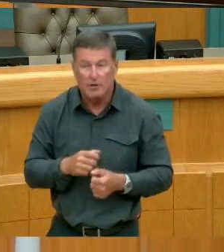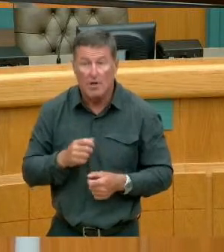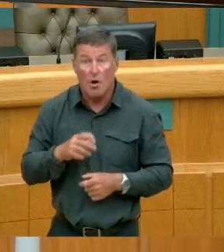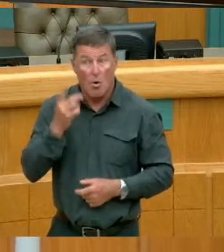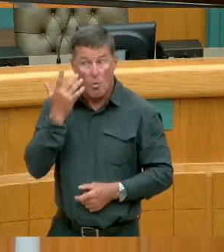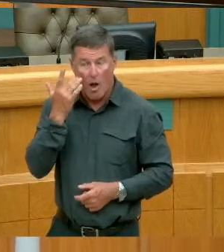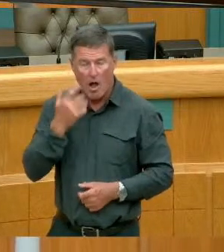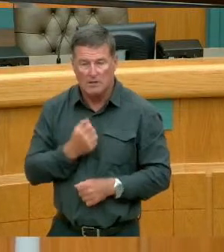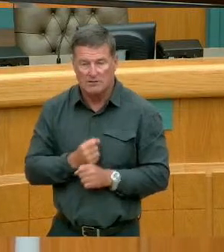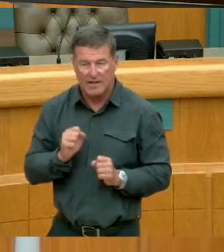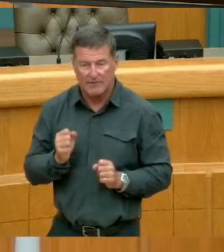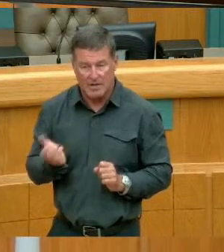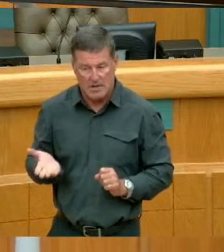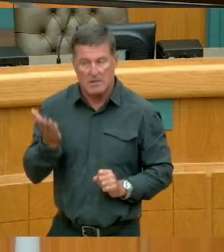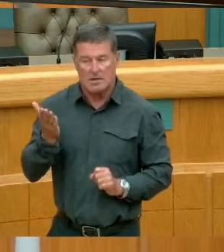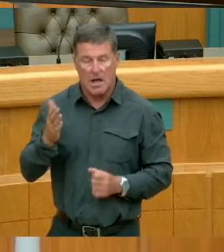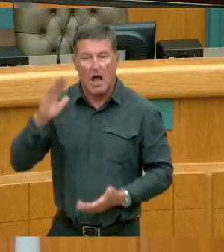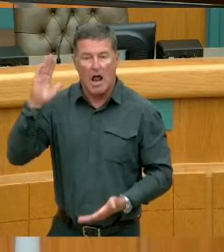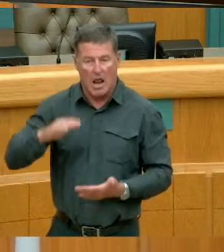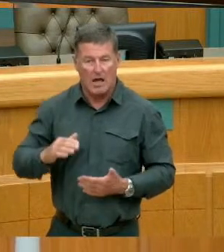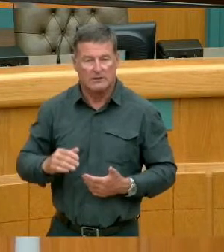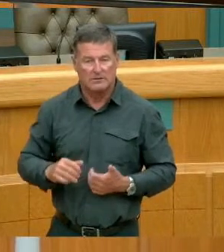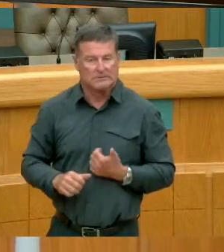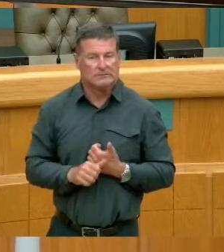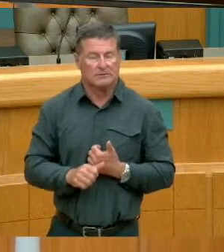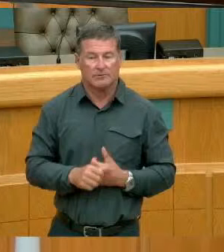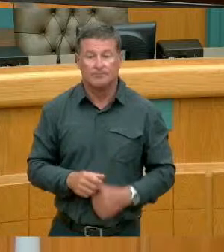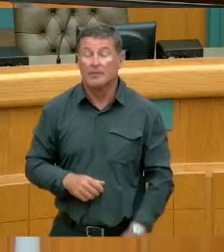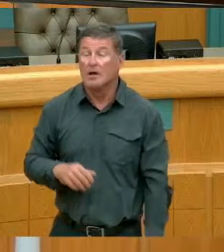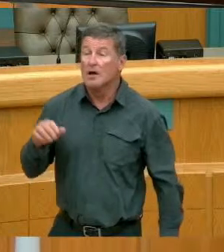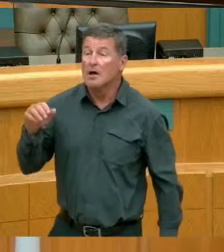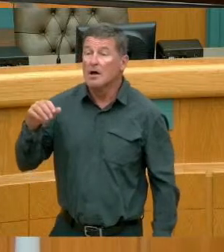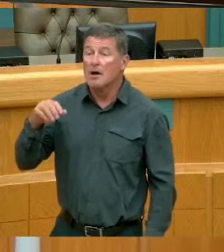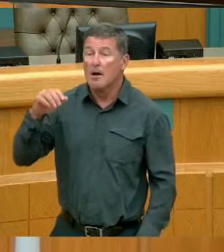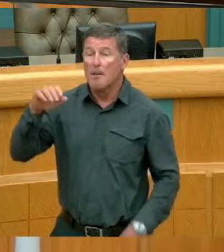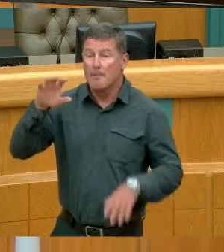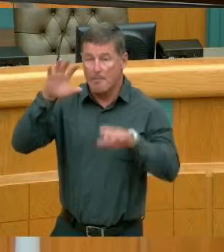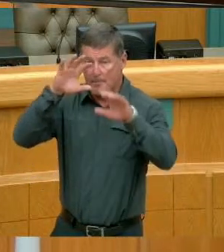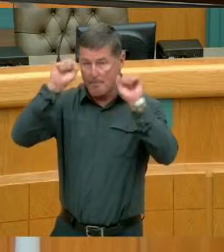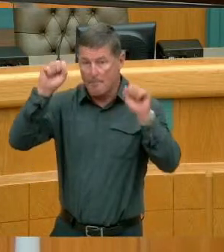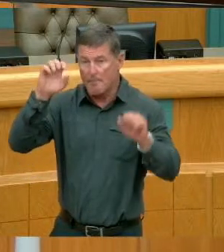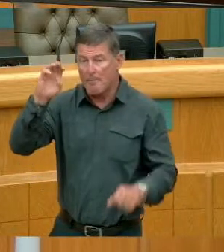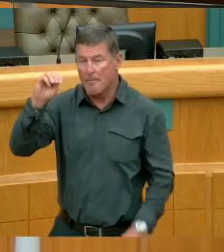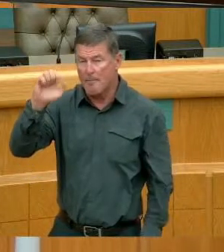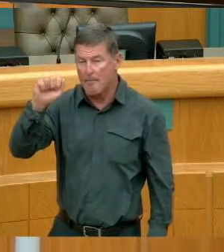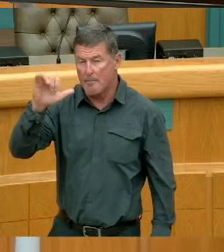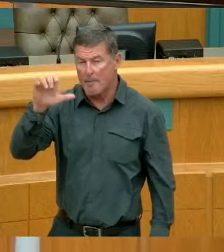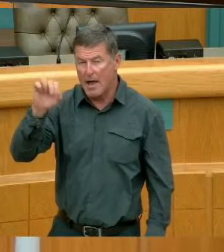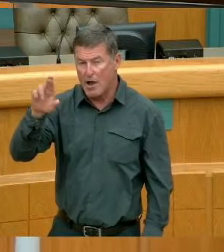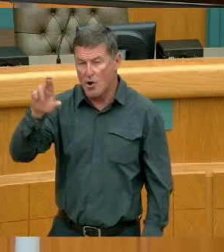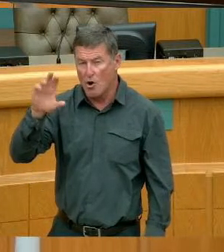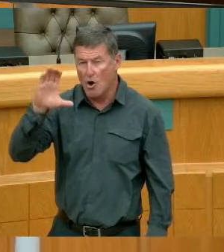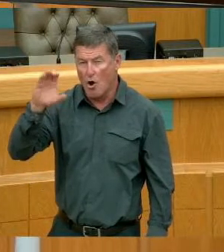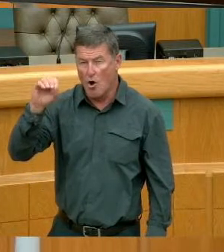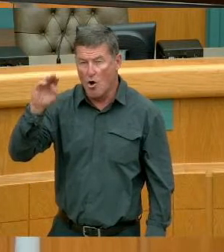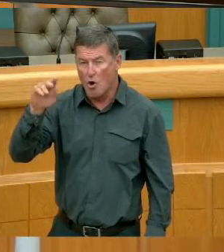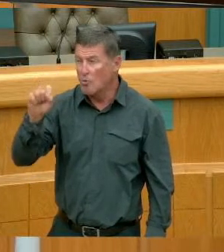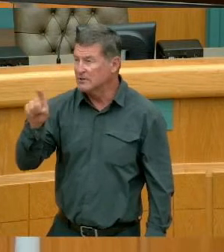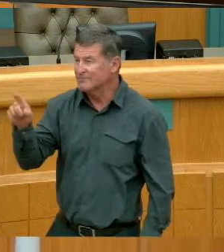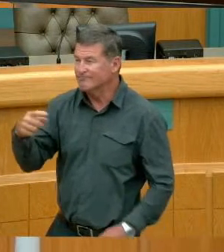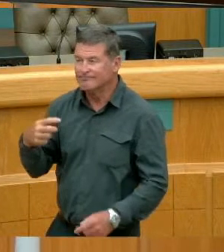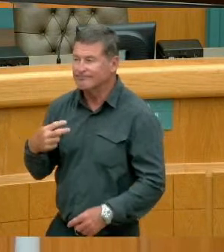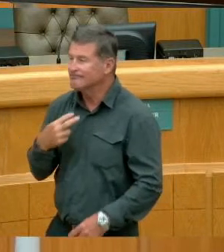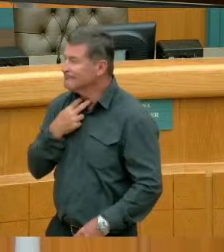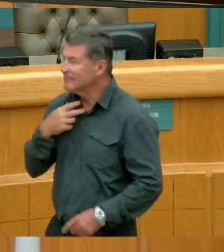spread. Mayor Joe McComb regrets that he won't be able to make it today. He had a conflict, and he did want the community to know that